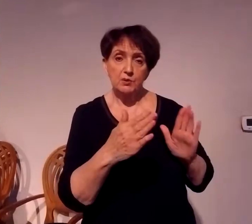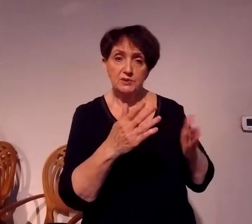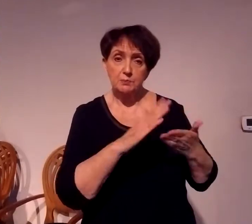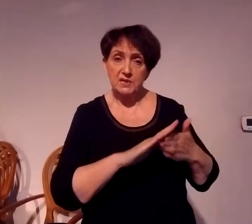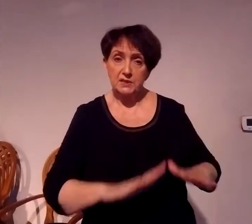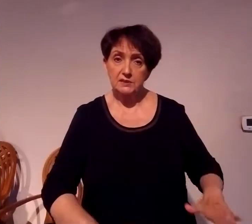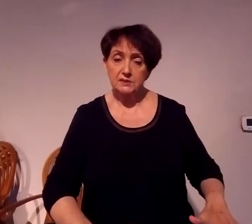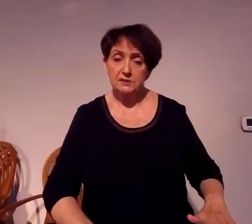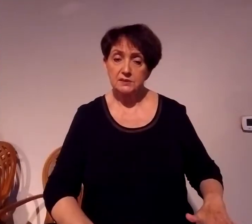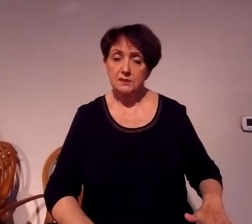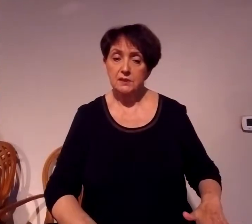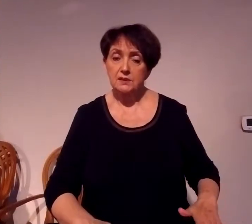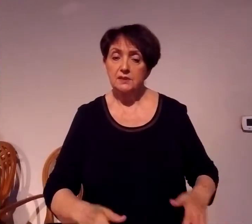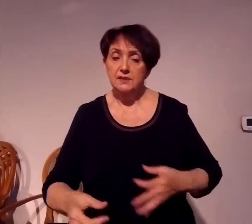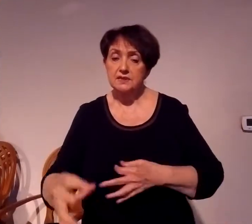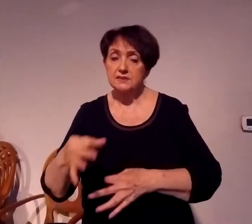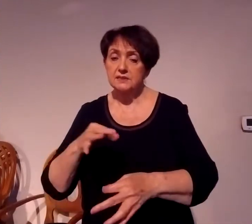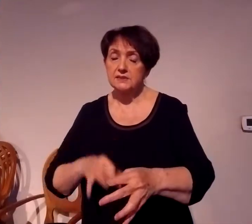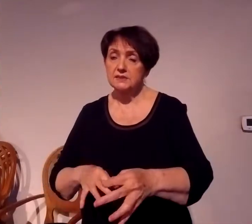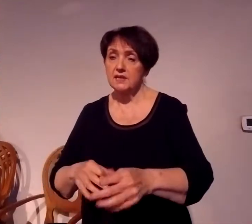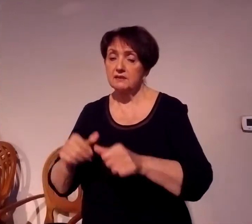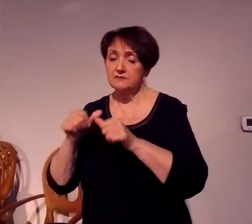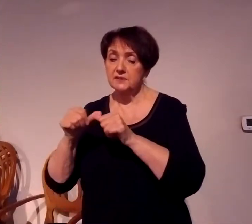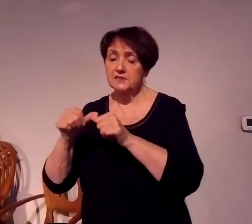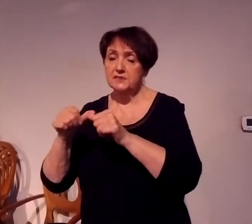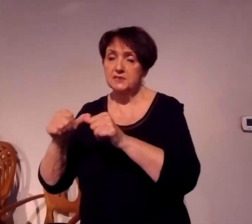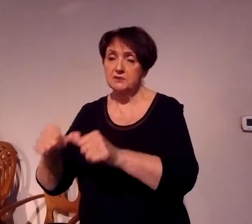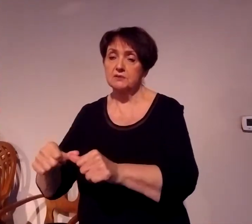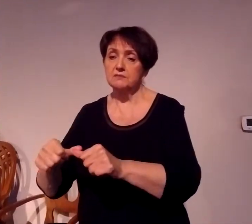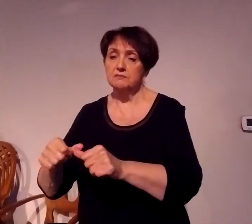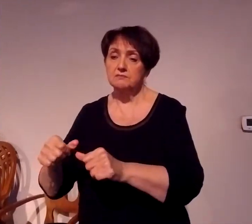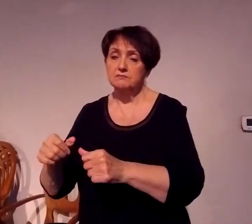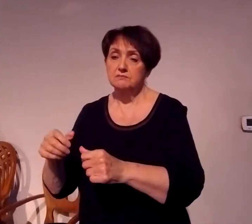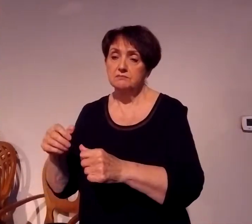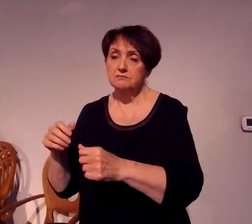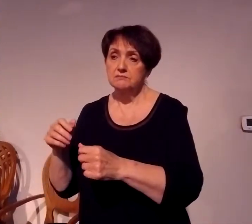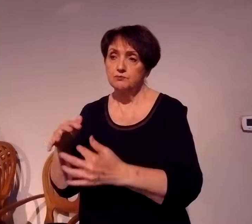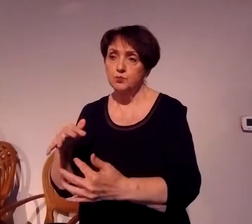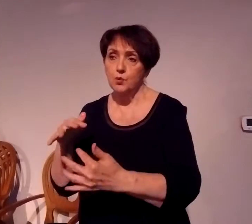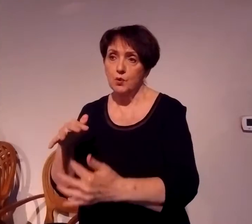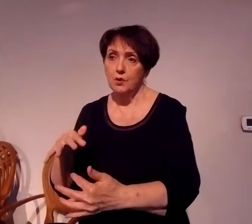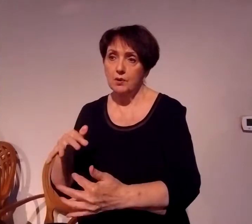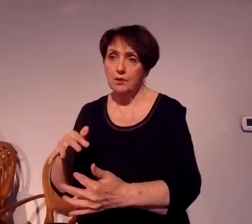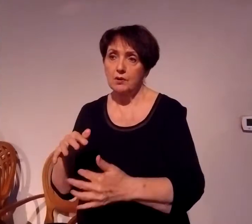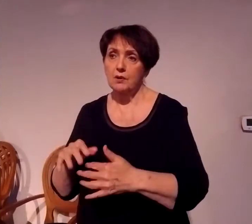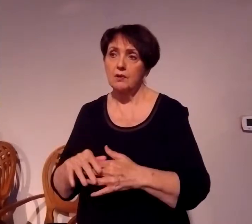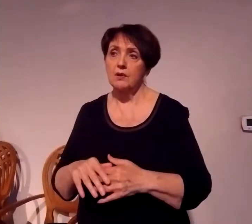peace as opposed to continued escalation.